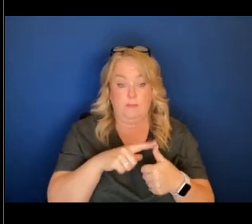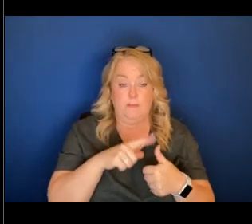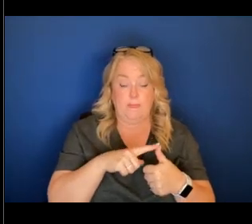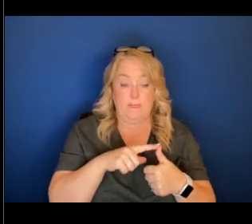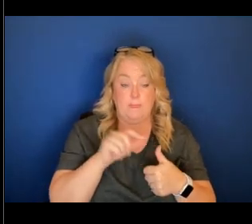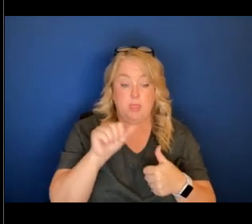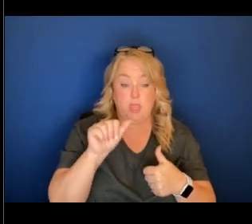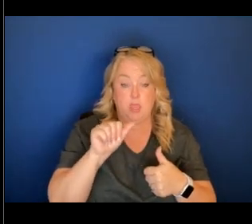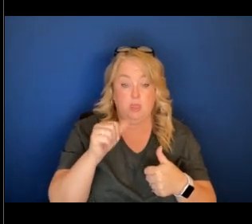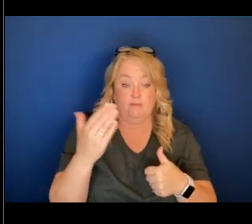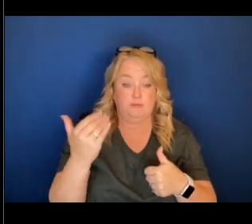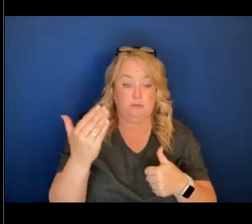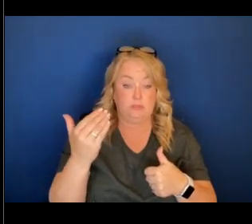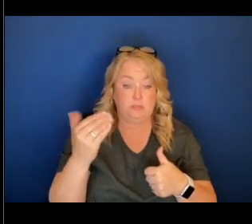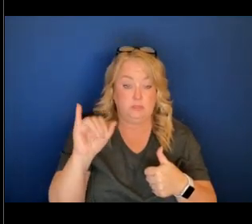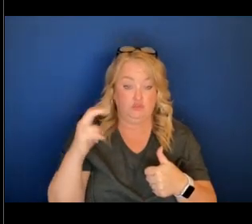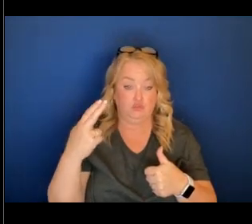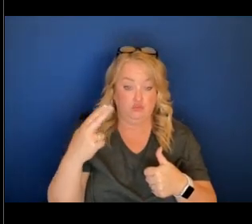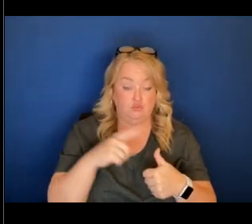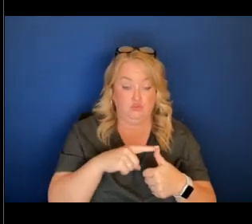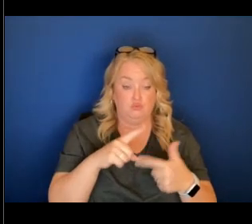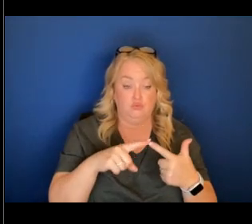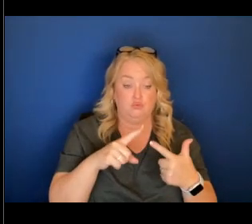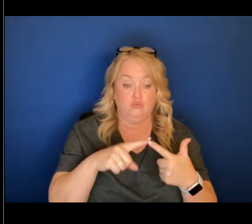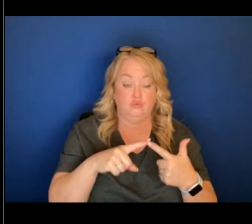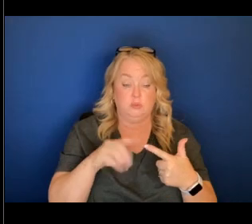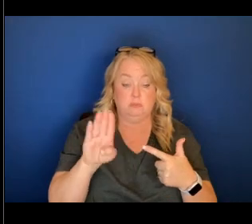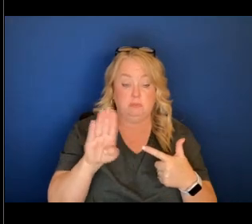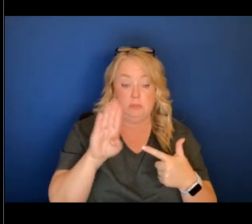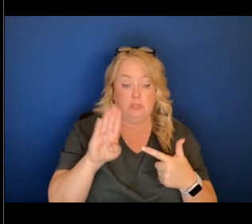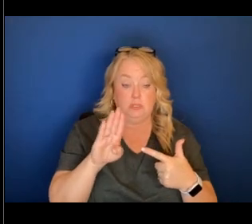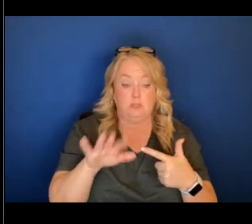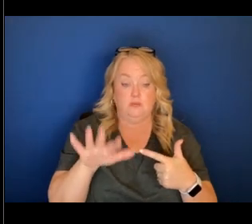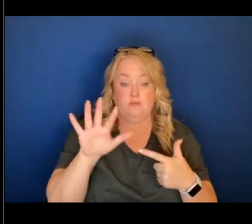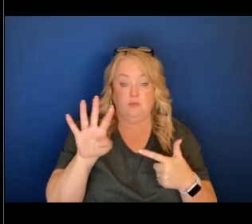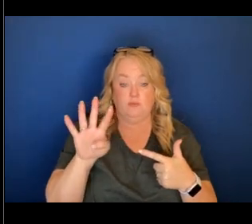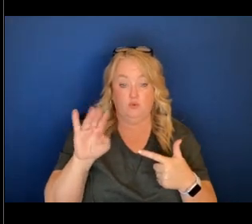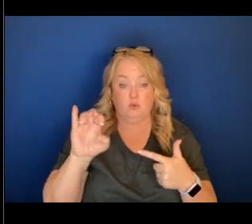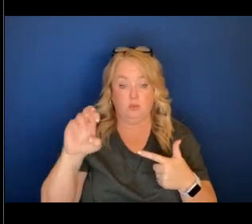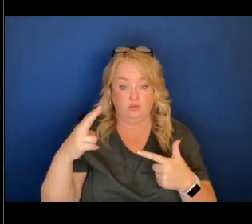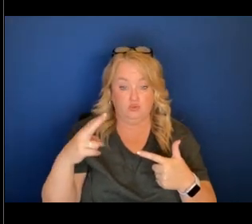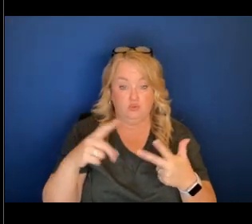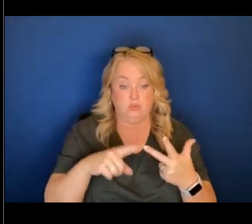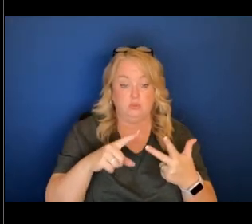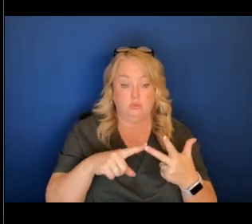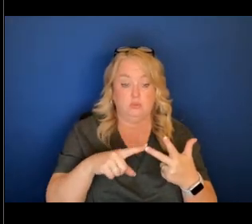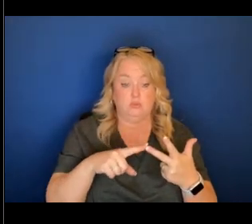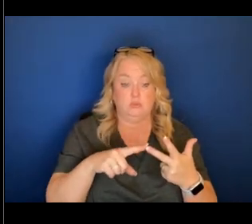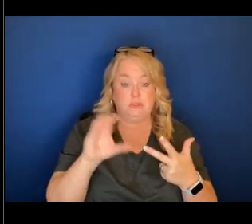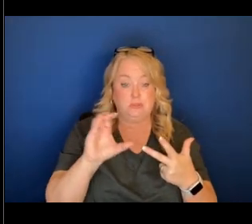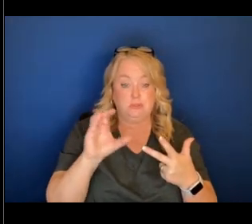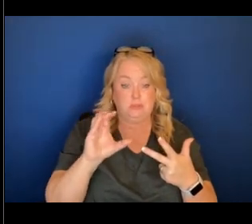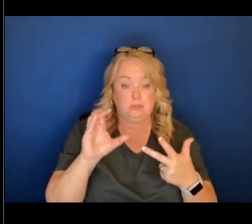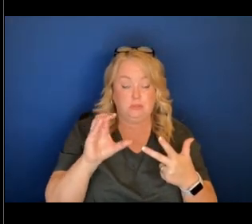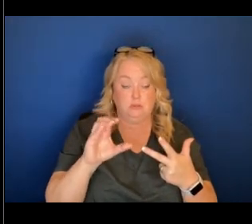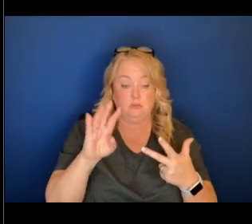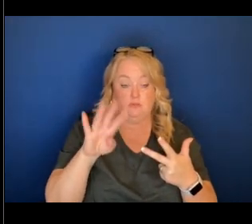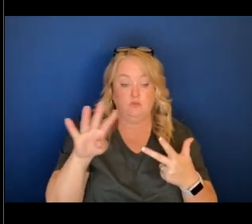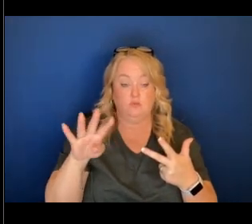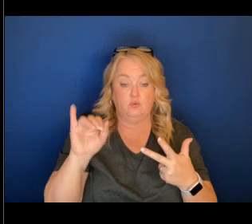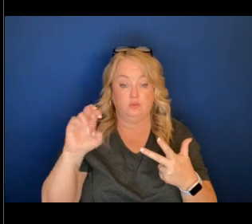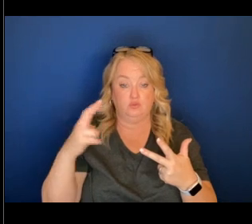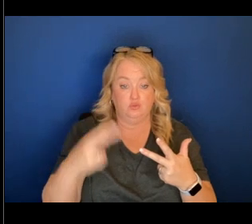First option, 15 inches. Second option, 54 inches. And the